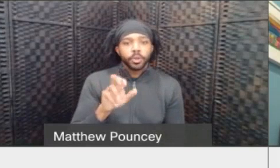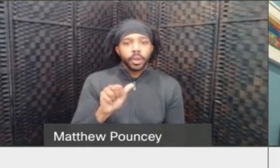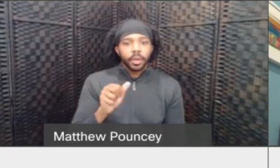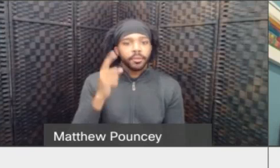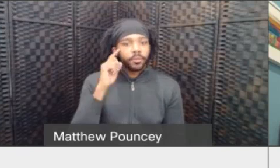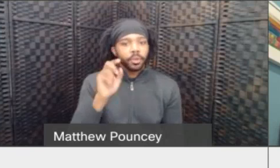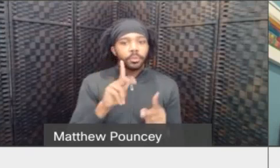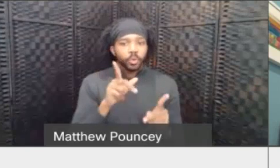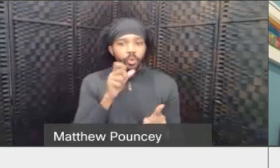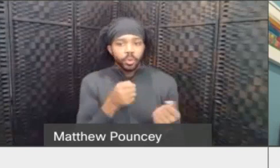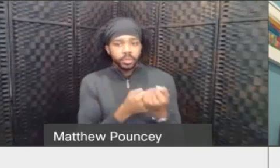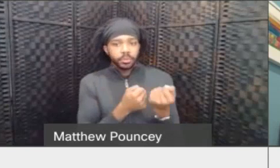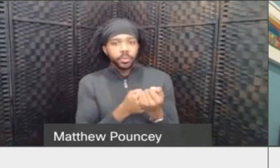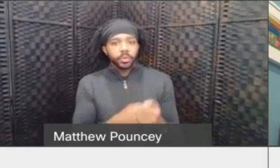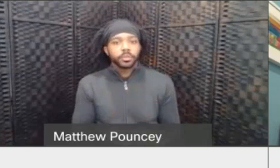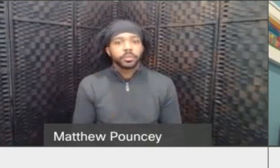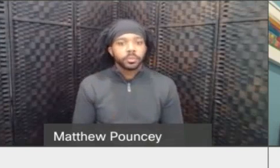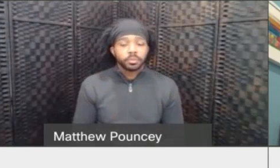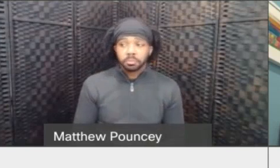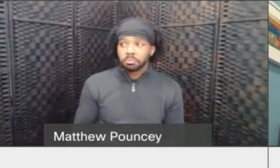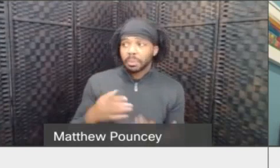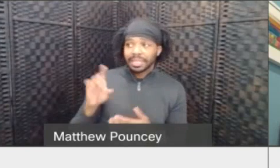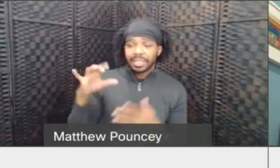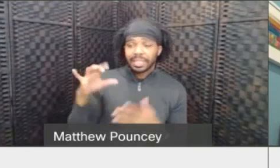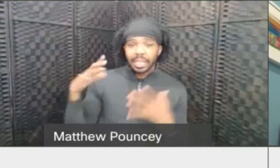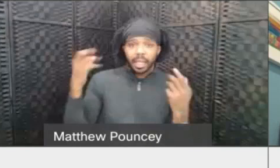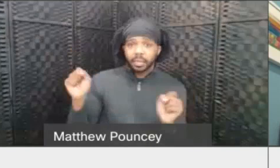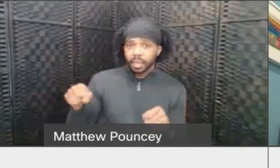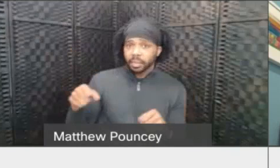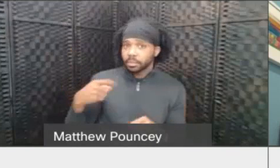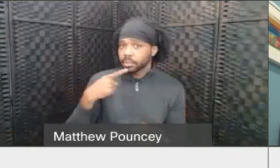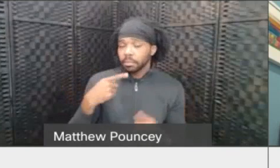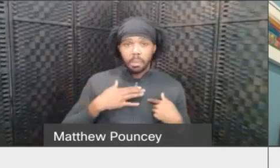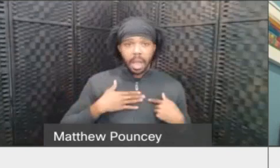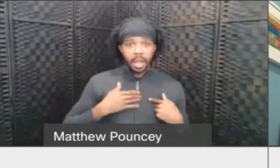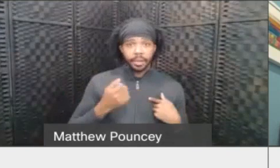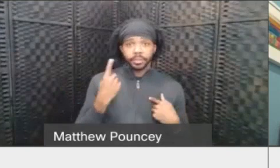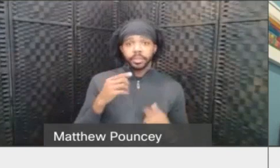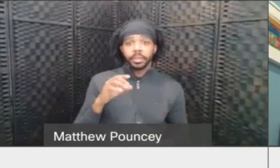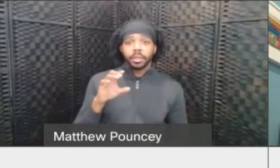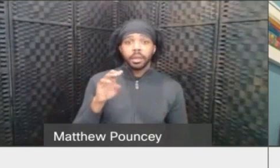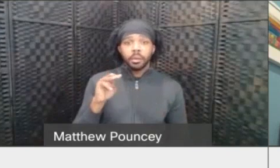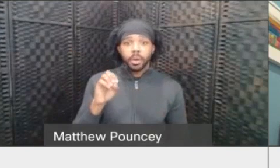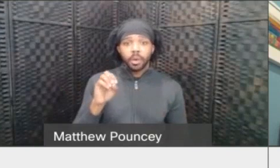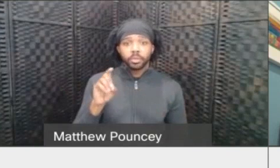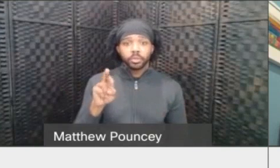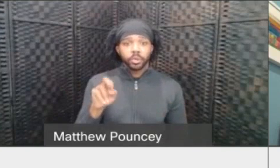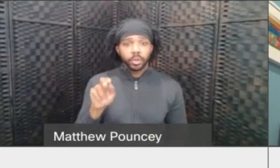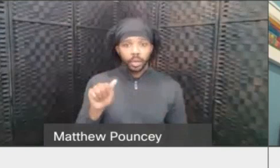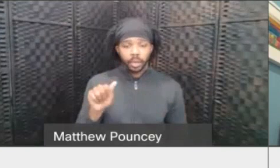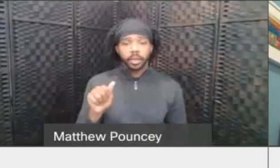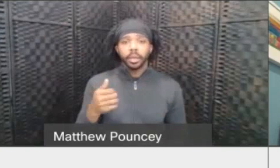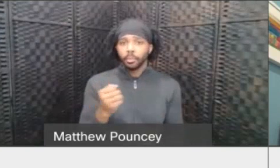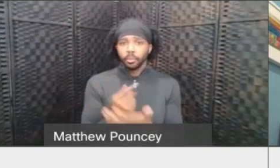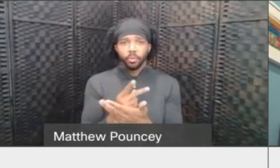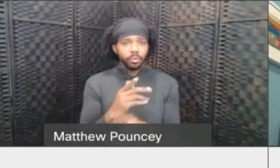Perhaps DC Health could weigh in. I thought Moderna, my understanding is Moderna is approved and is available.